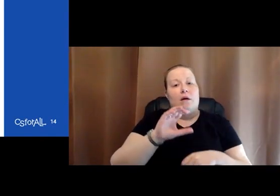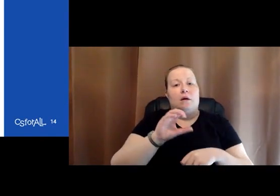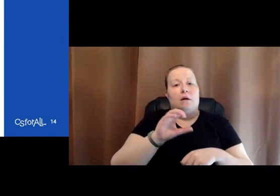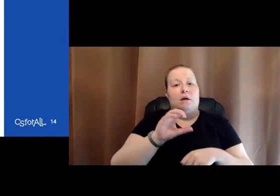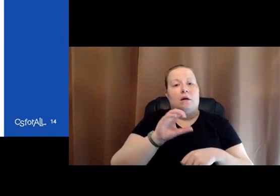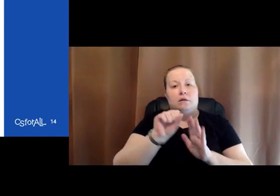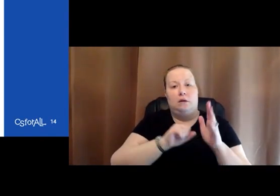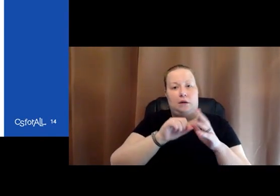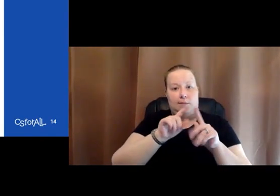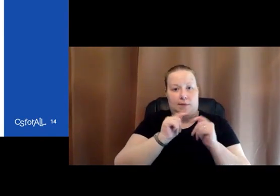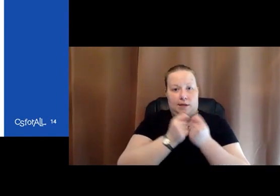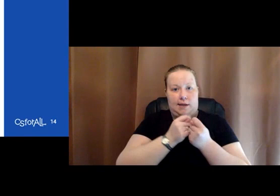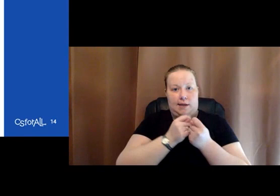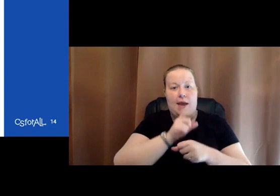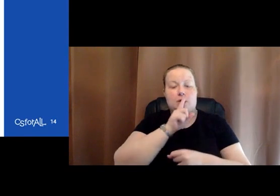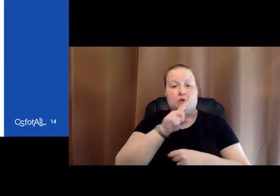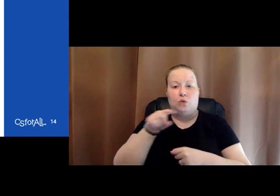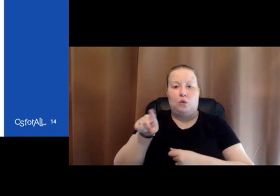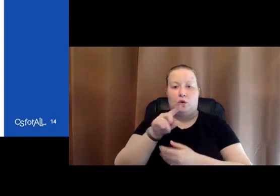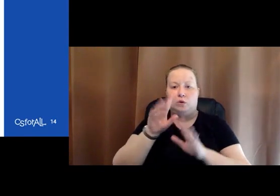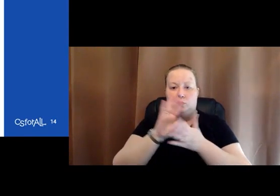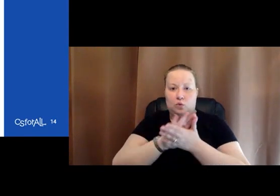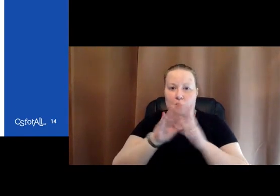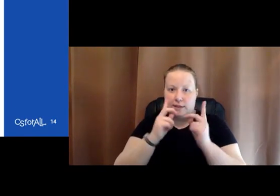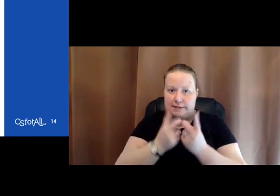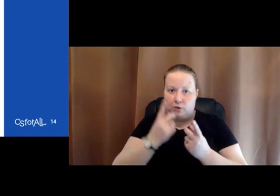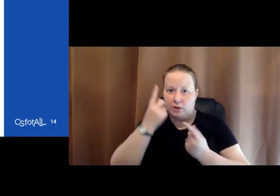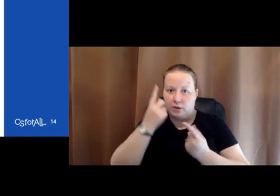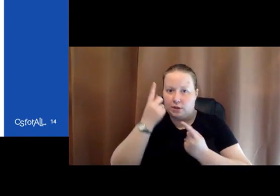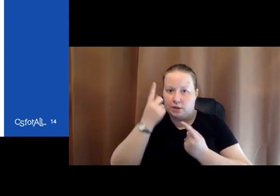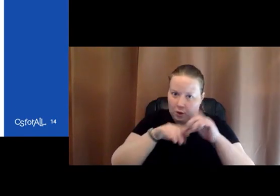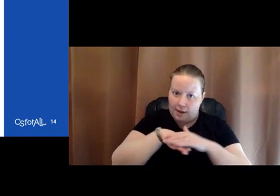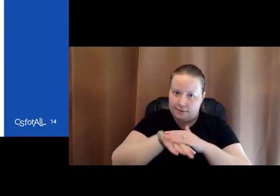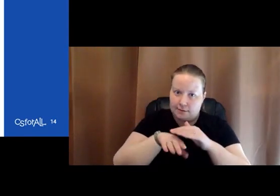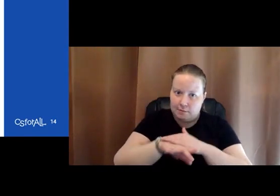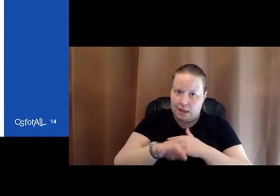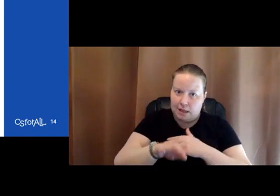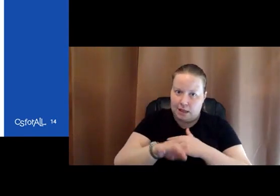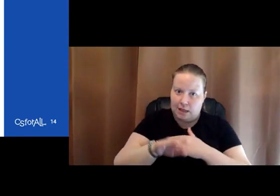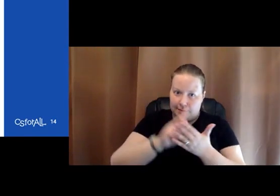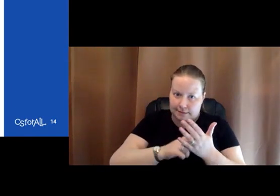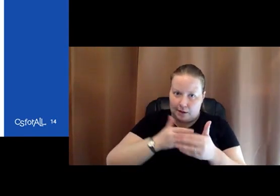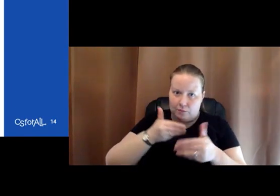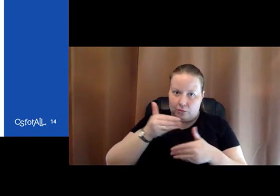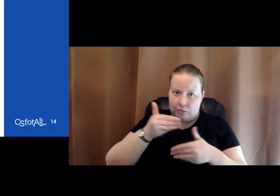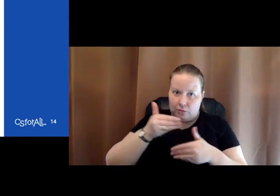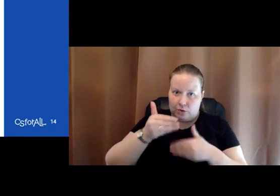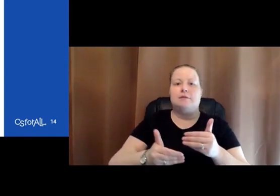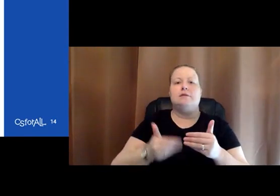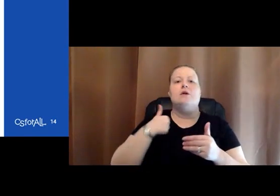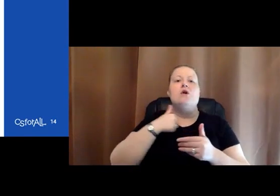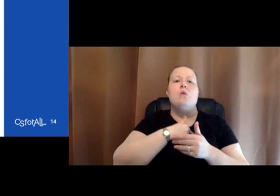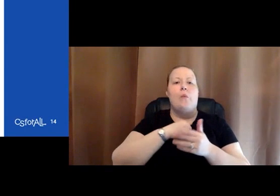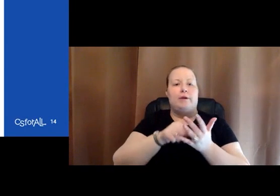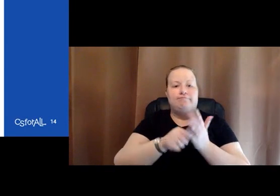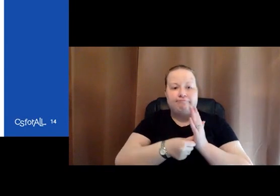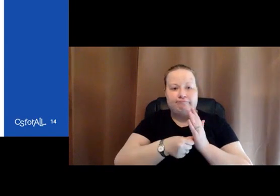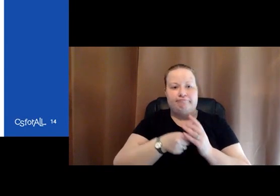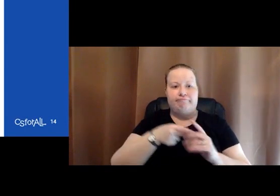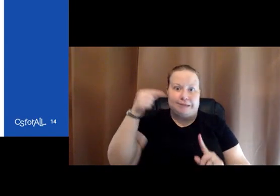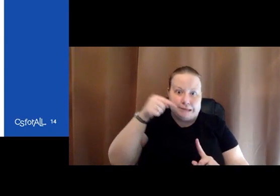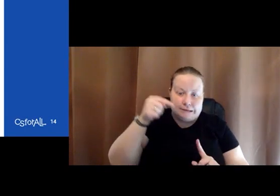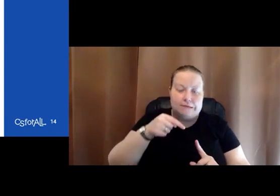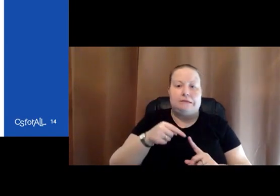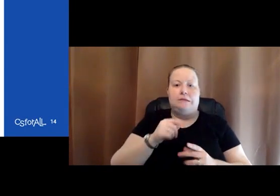school districts are considering accessibility in that design process. We're elevating and highlighting organizations that are meeting